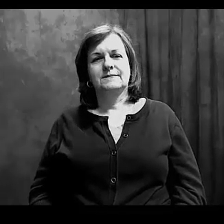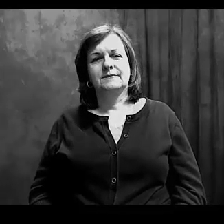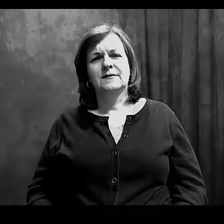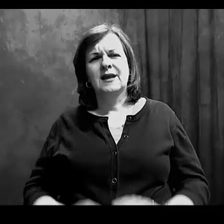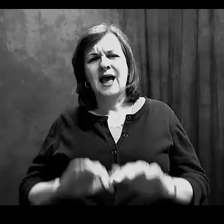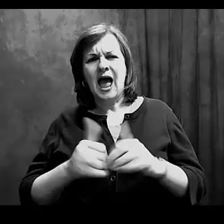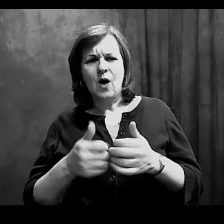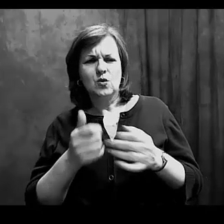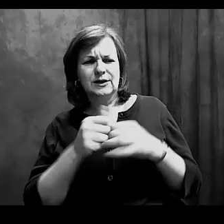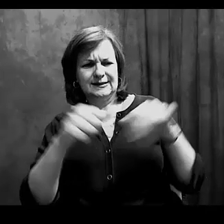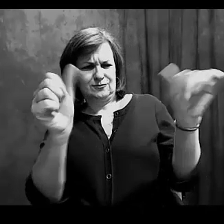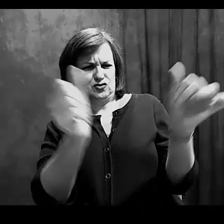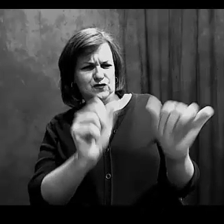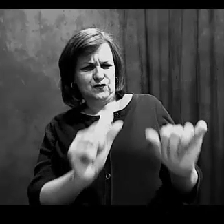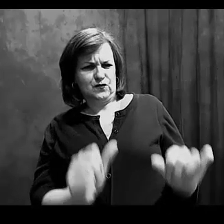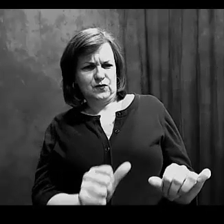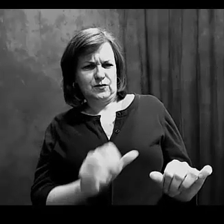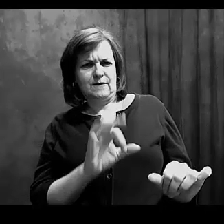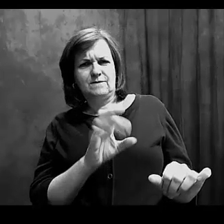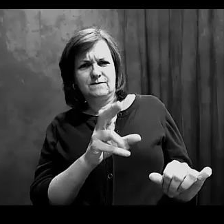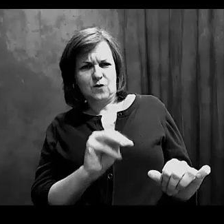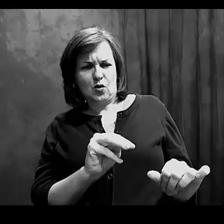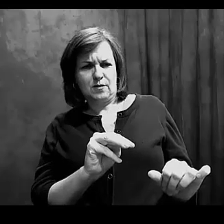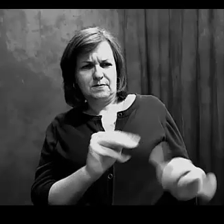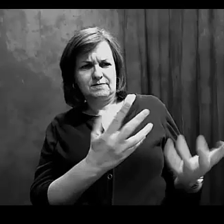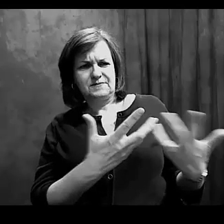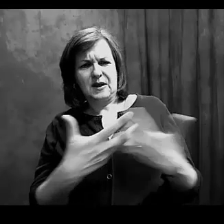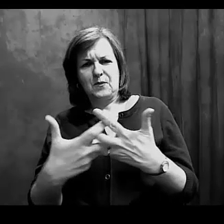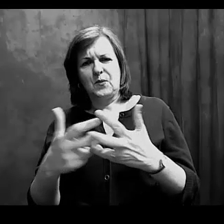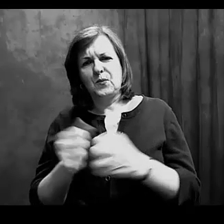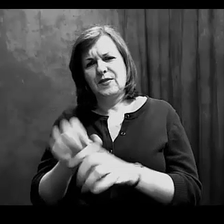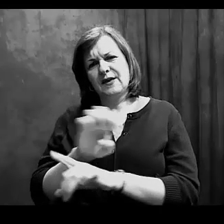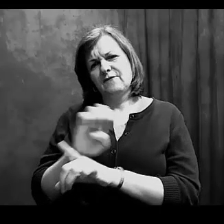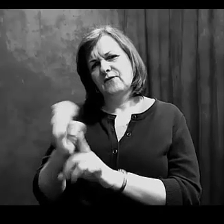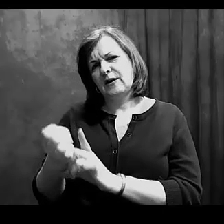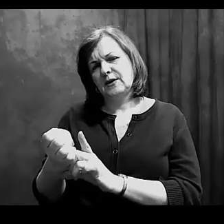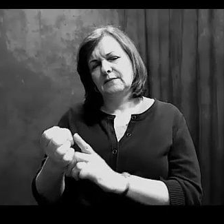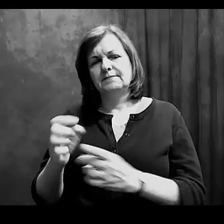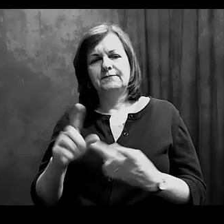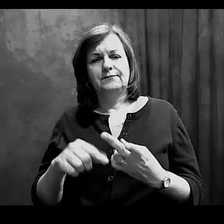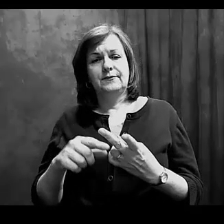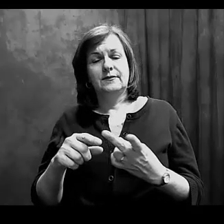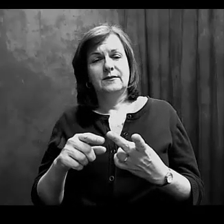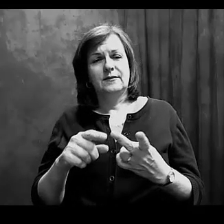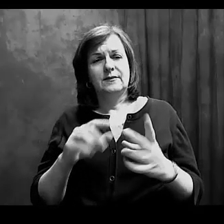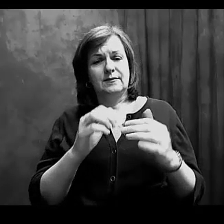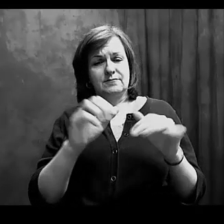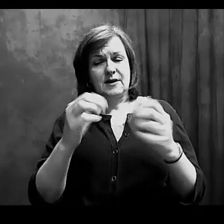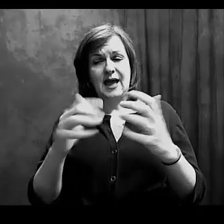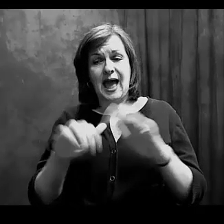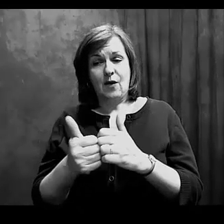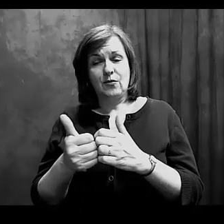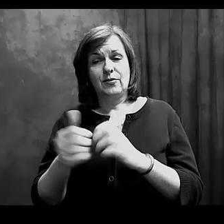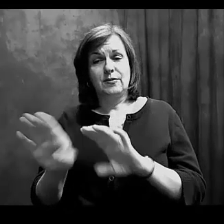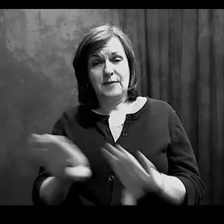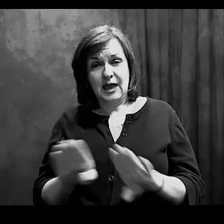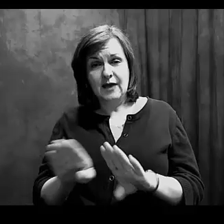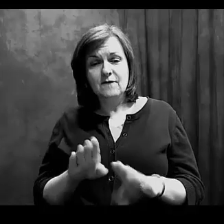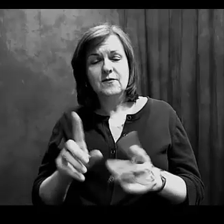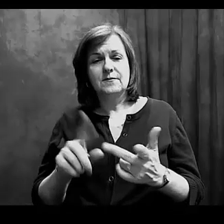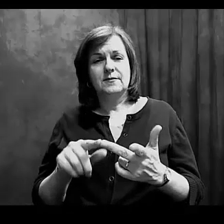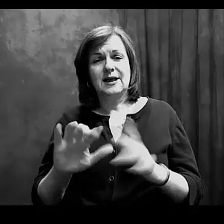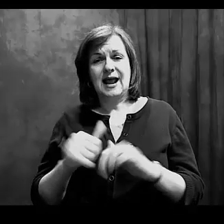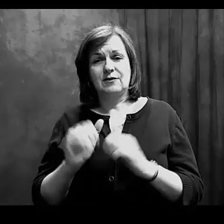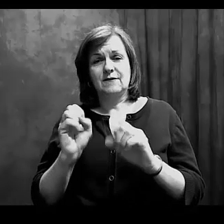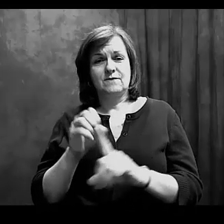driven by the environment in which they live, their appearance, how they behave? And then